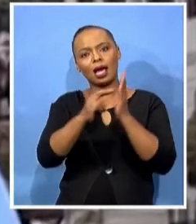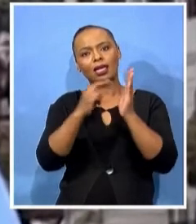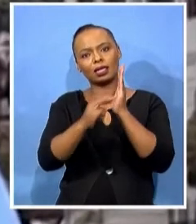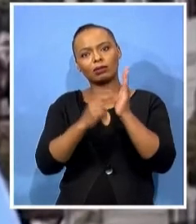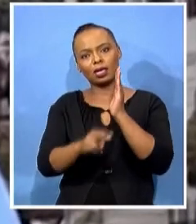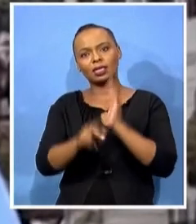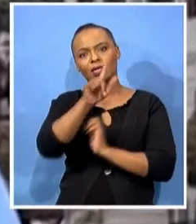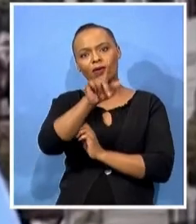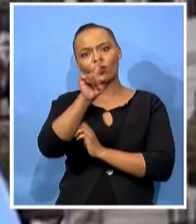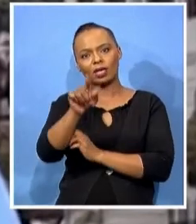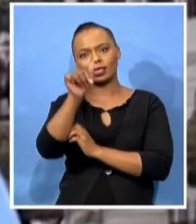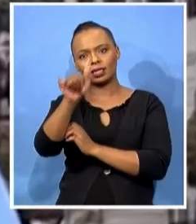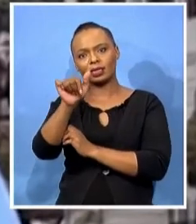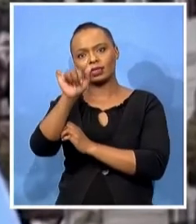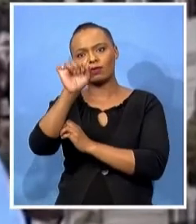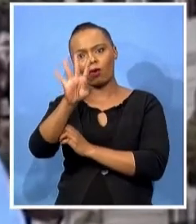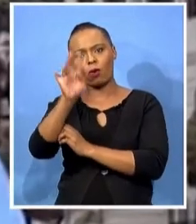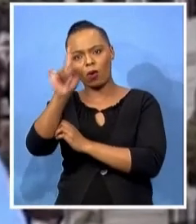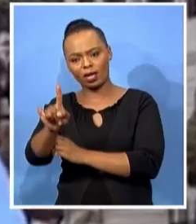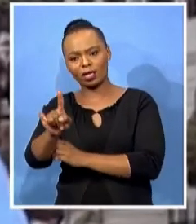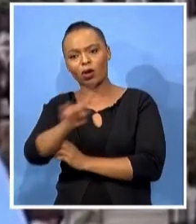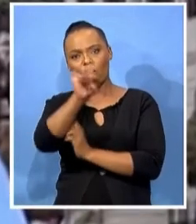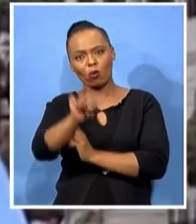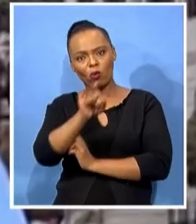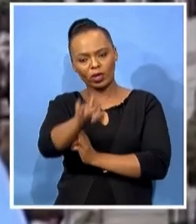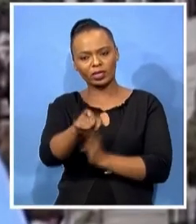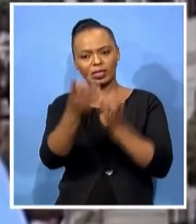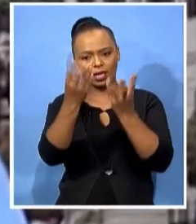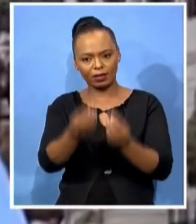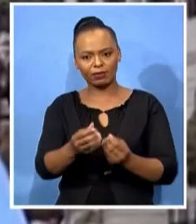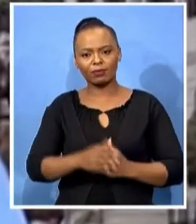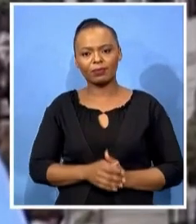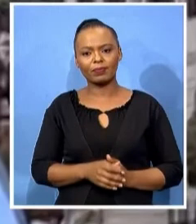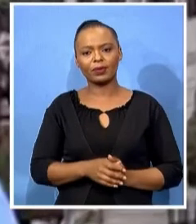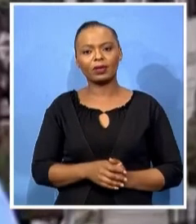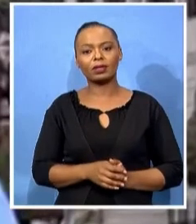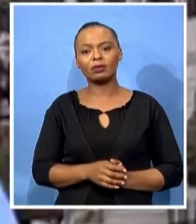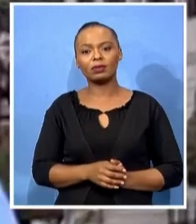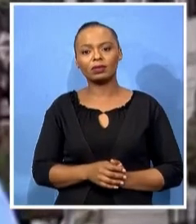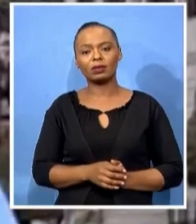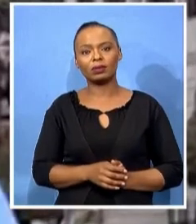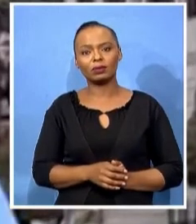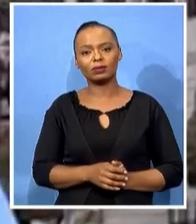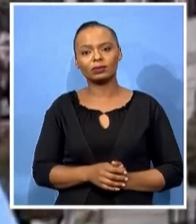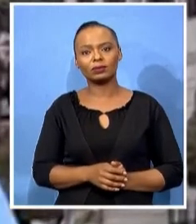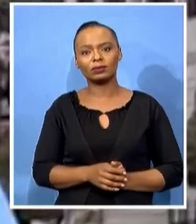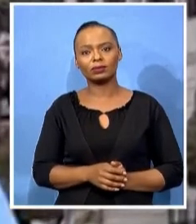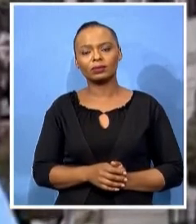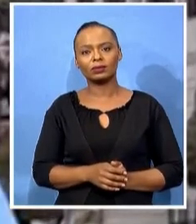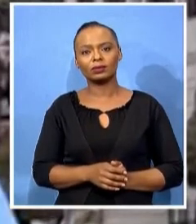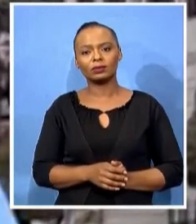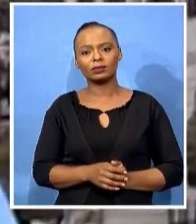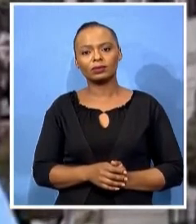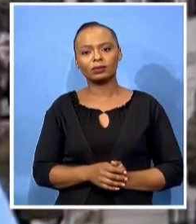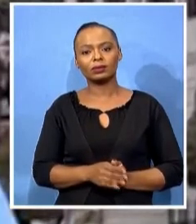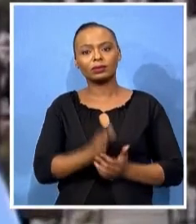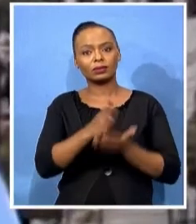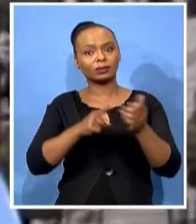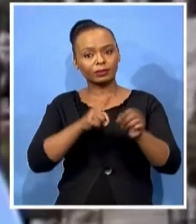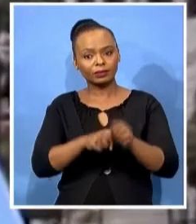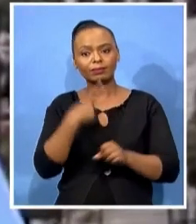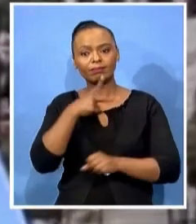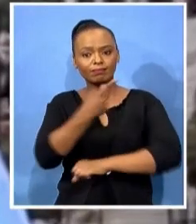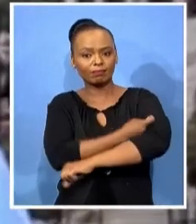around the variant of the virus as well. Some scientists say the vaccine will not help against the new variant, and others say it